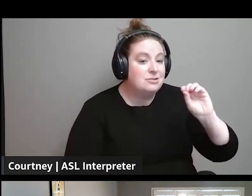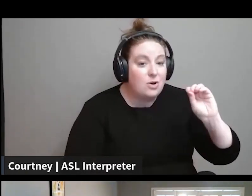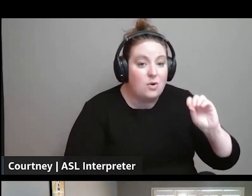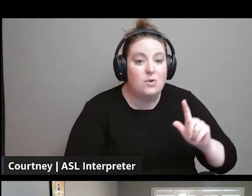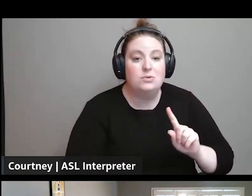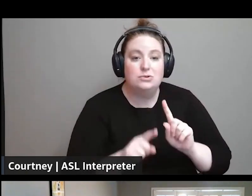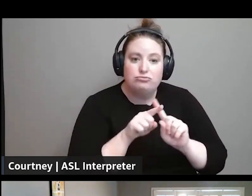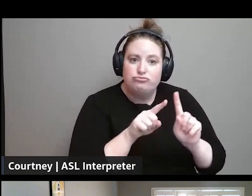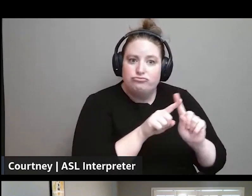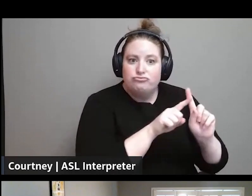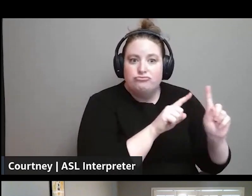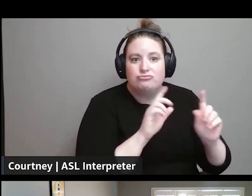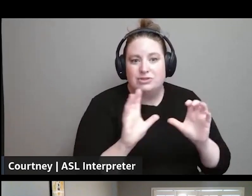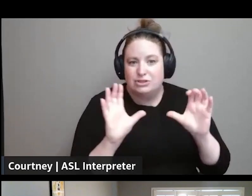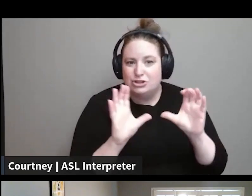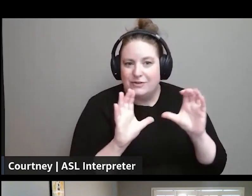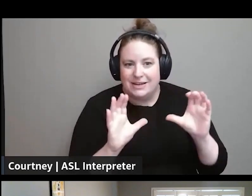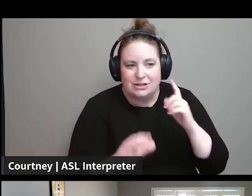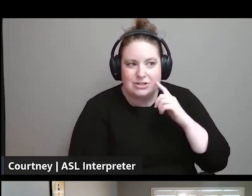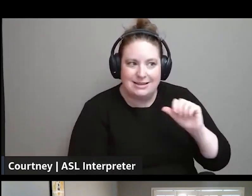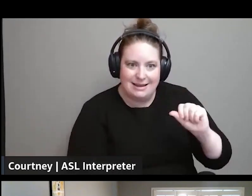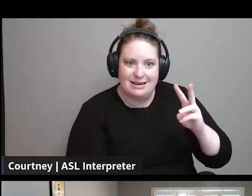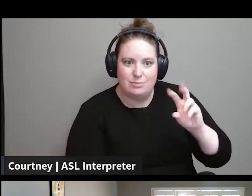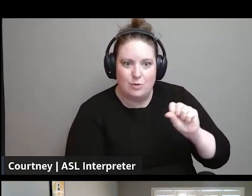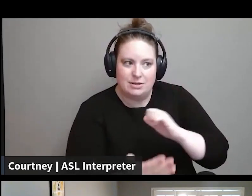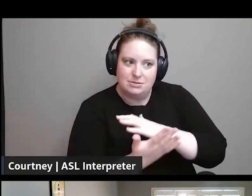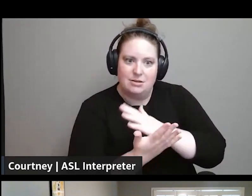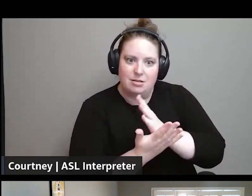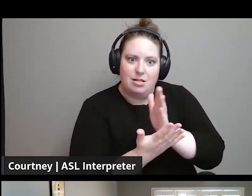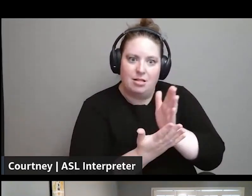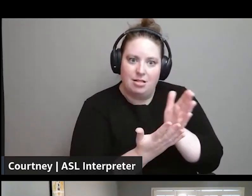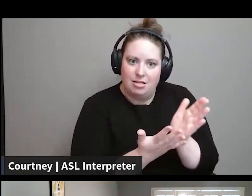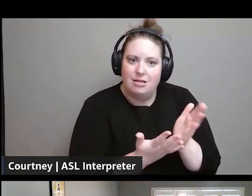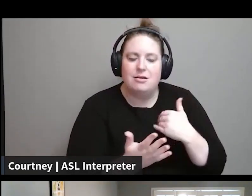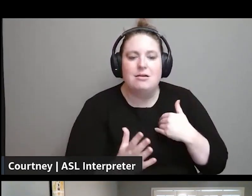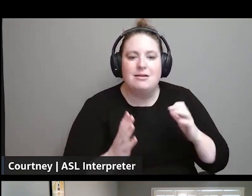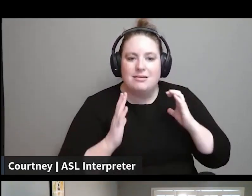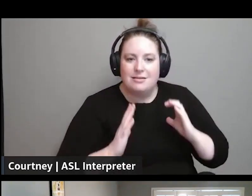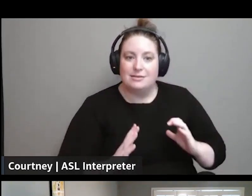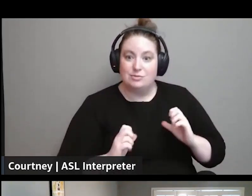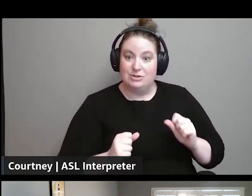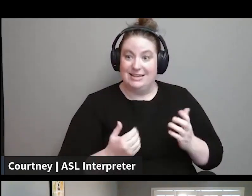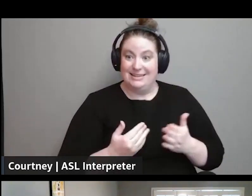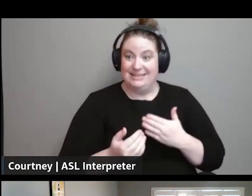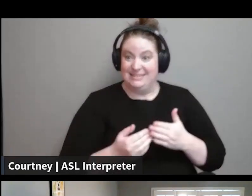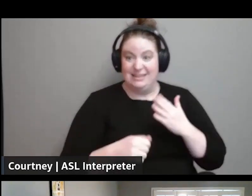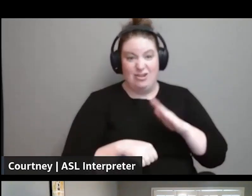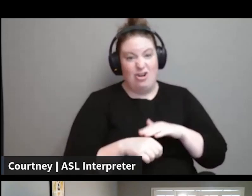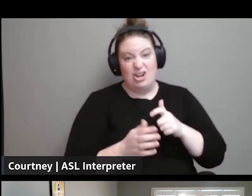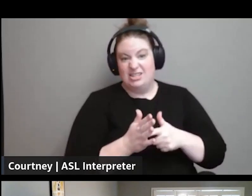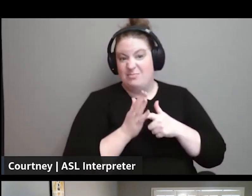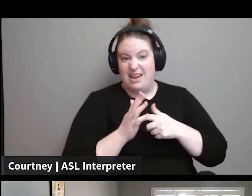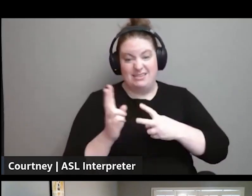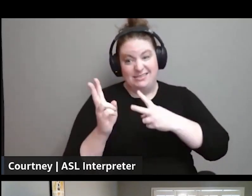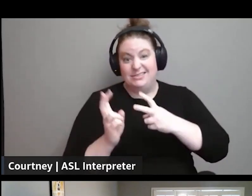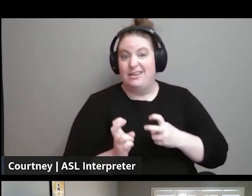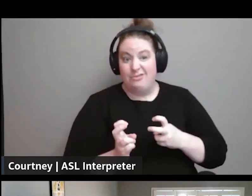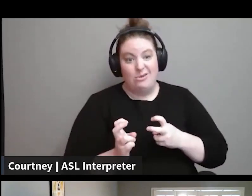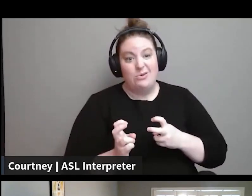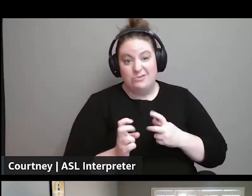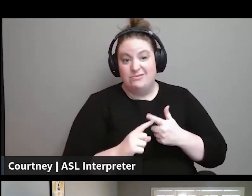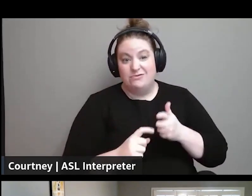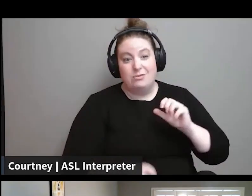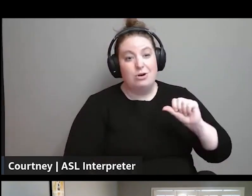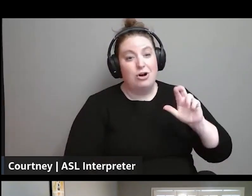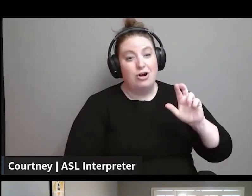that AWS goes through, customers can easily come and on demand download those from